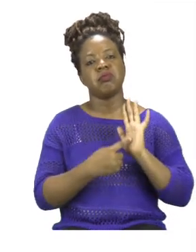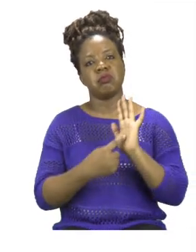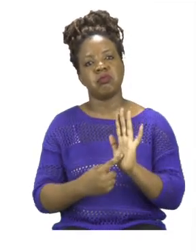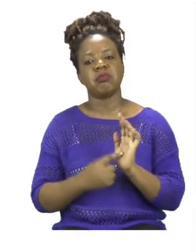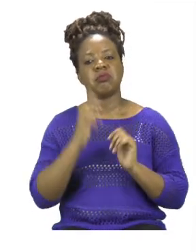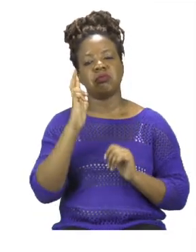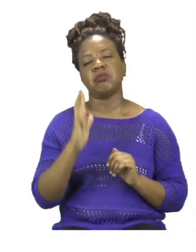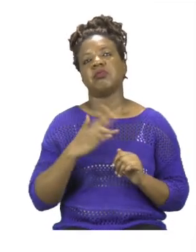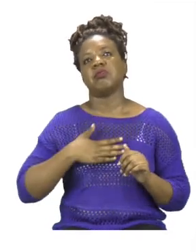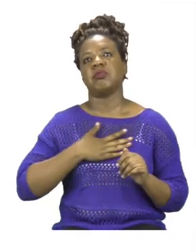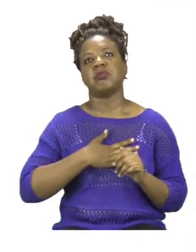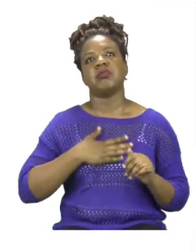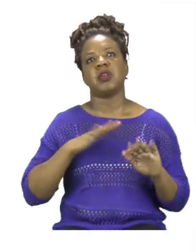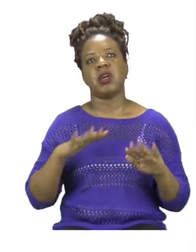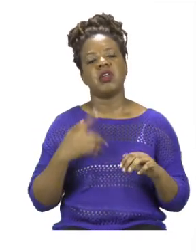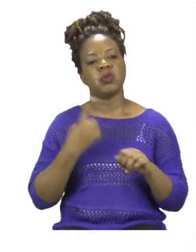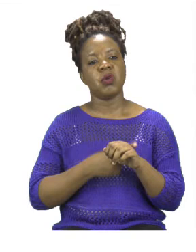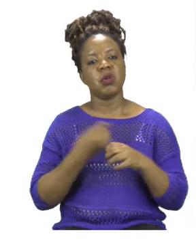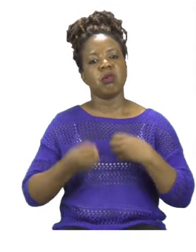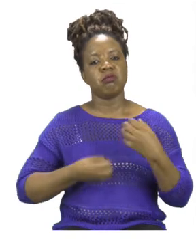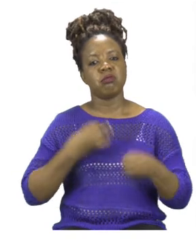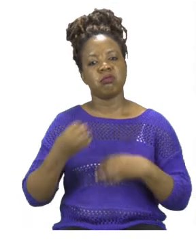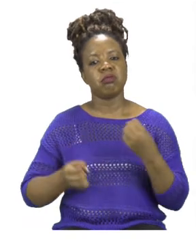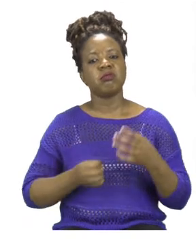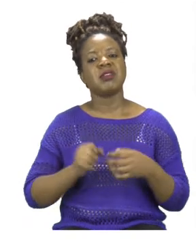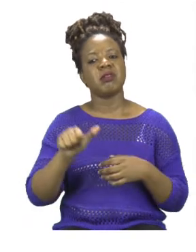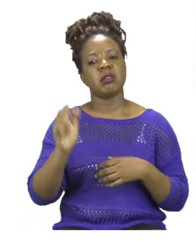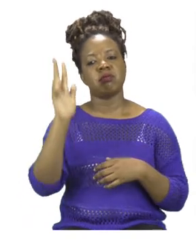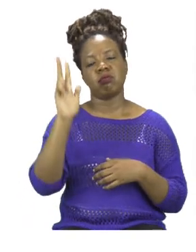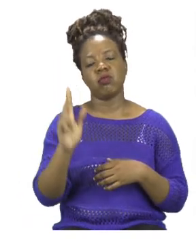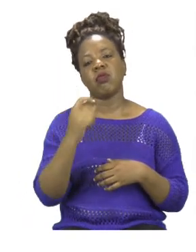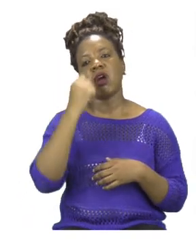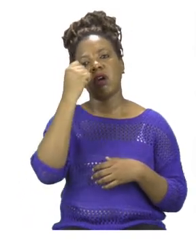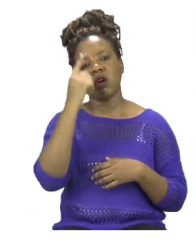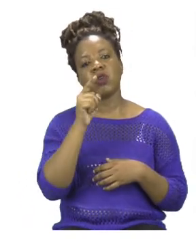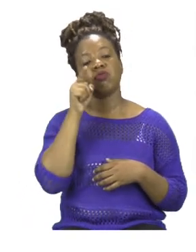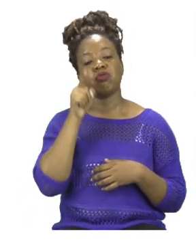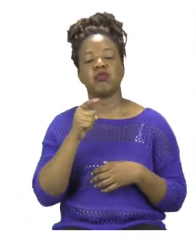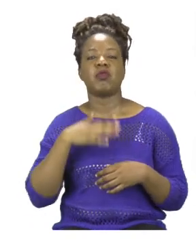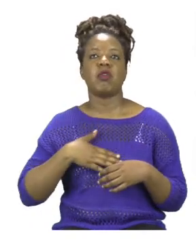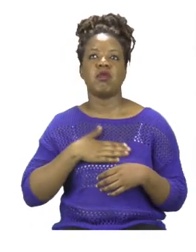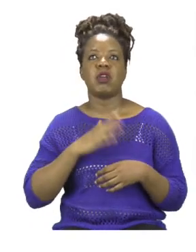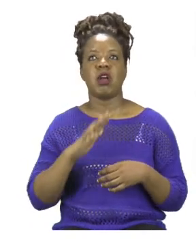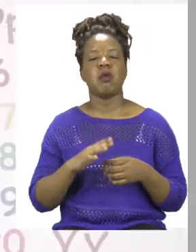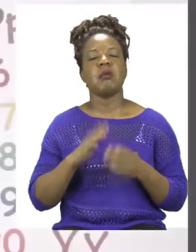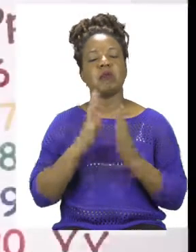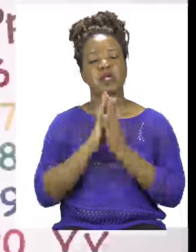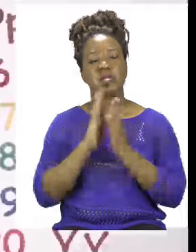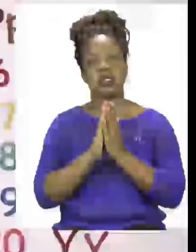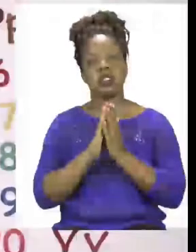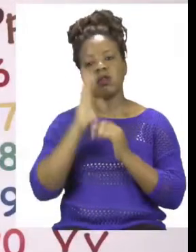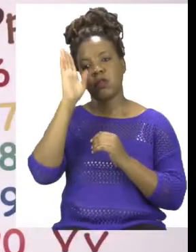we will be felt. Don't forget to only put them in our inverted